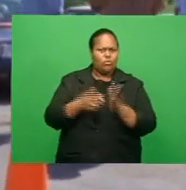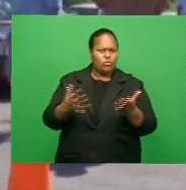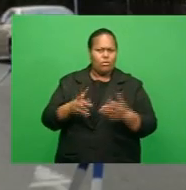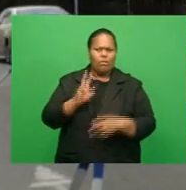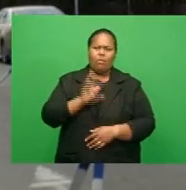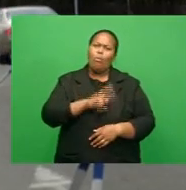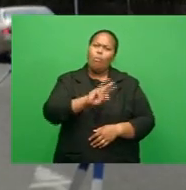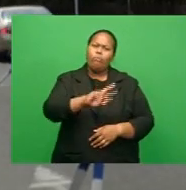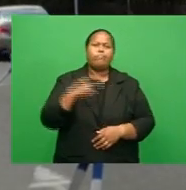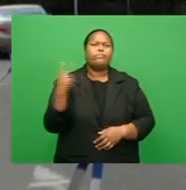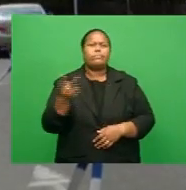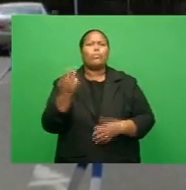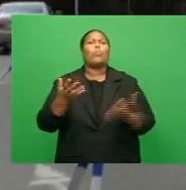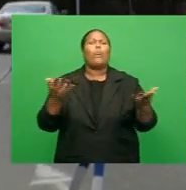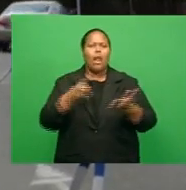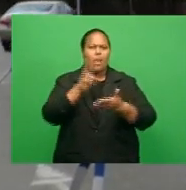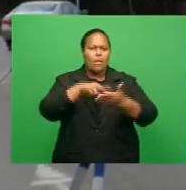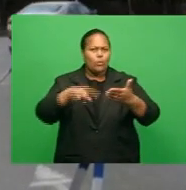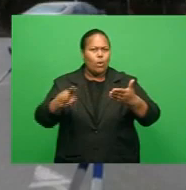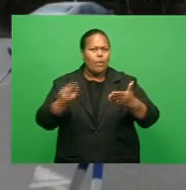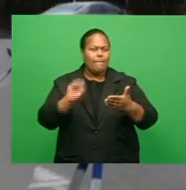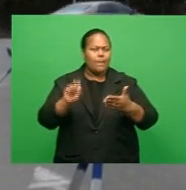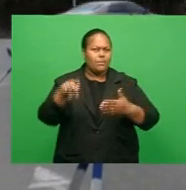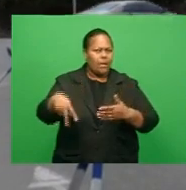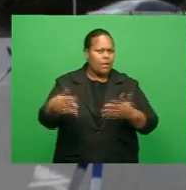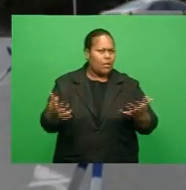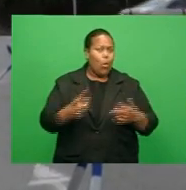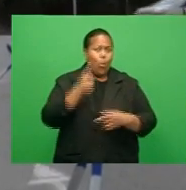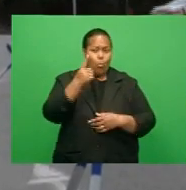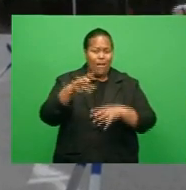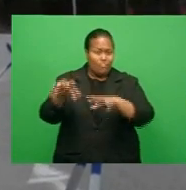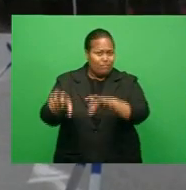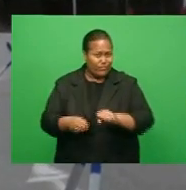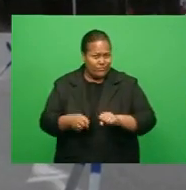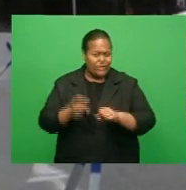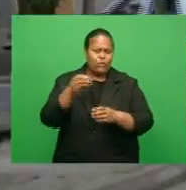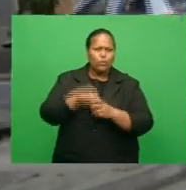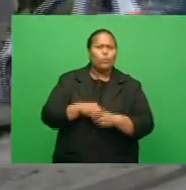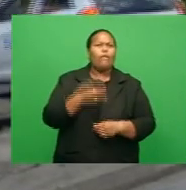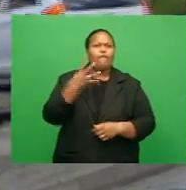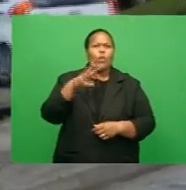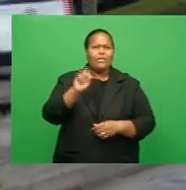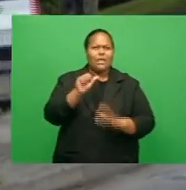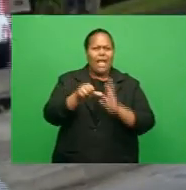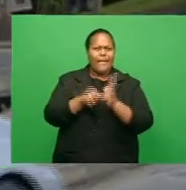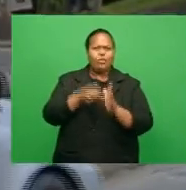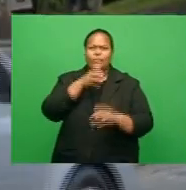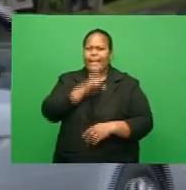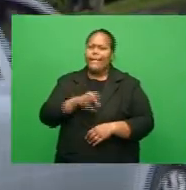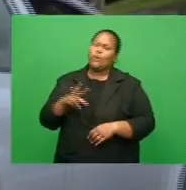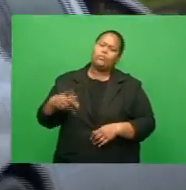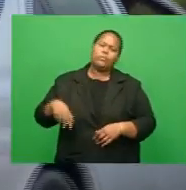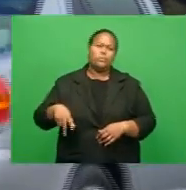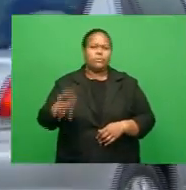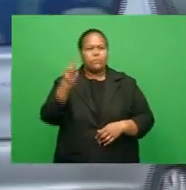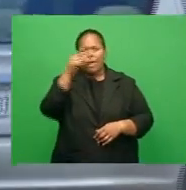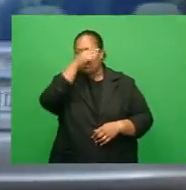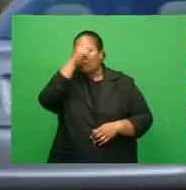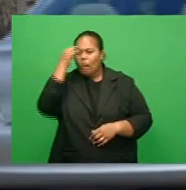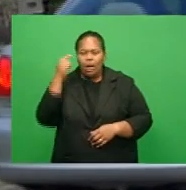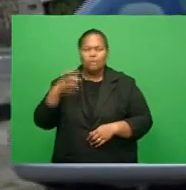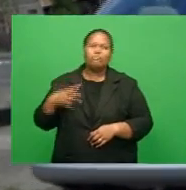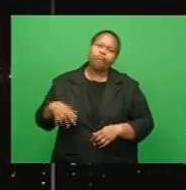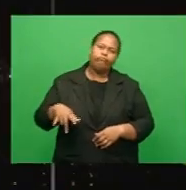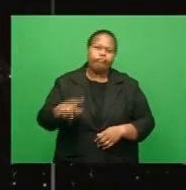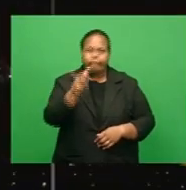Nausori. The 1 arrest made in the Western Division involved a 40-year-old labourer who was drunk and walking along the Nandi Hospital